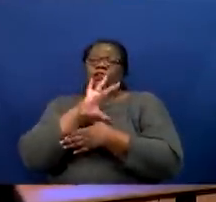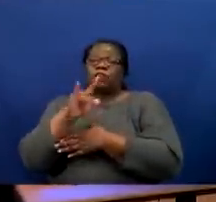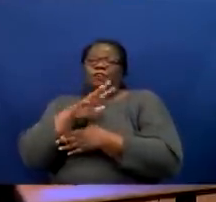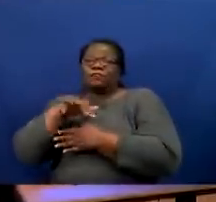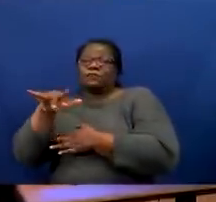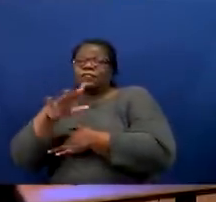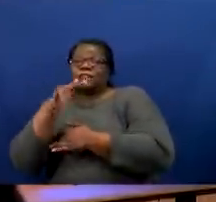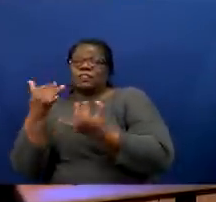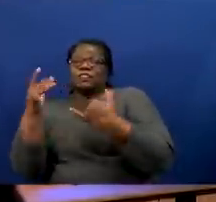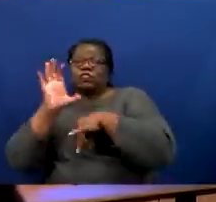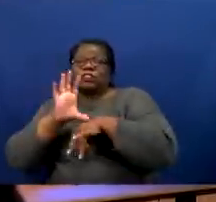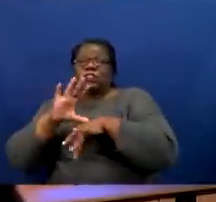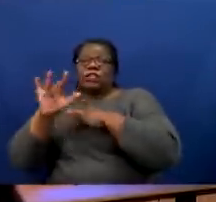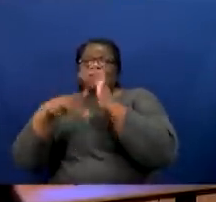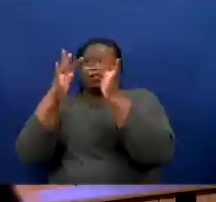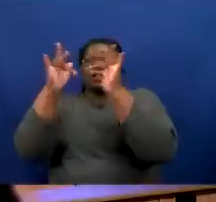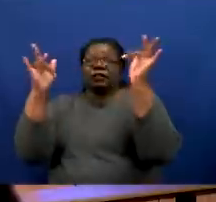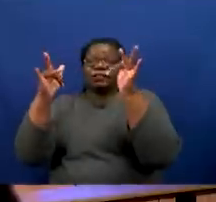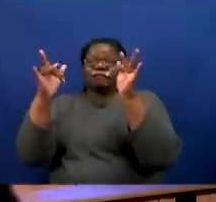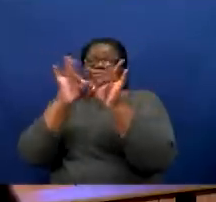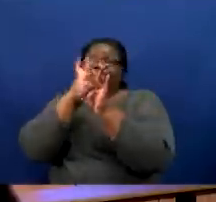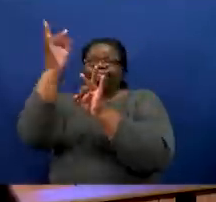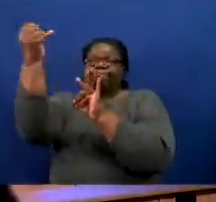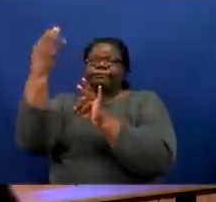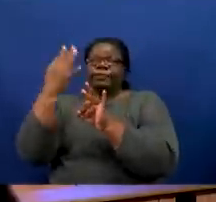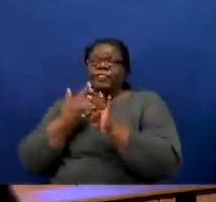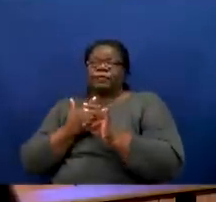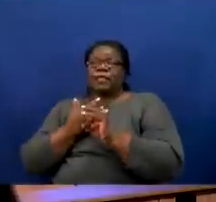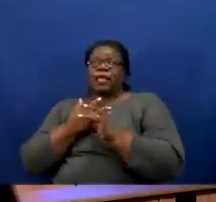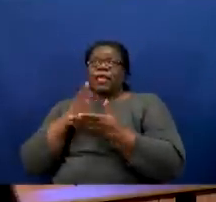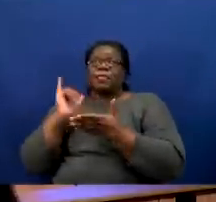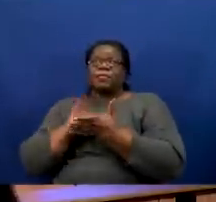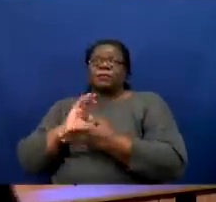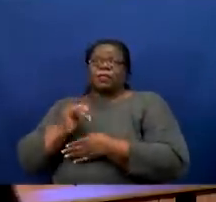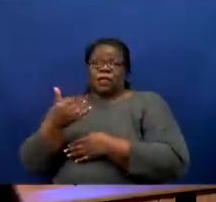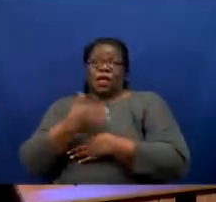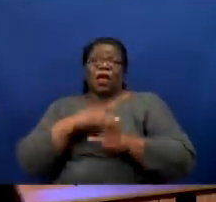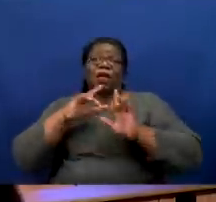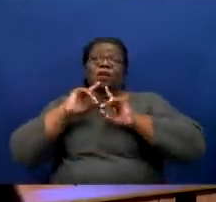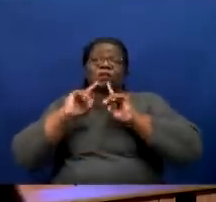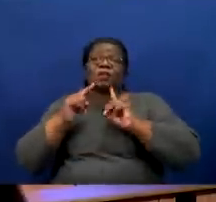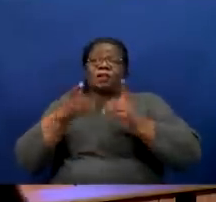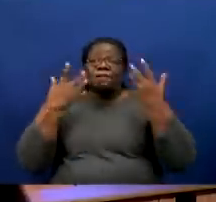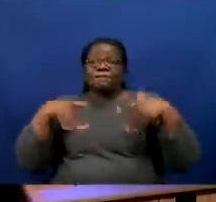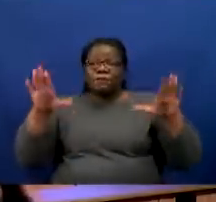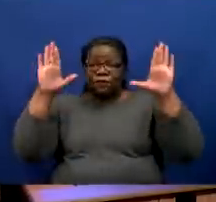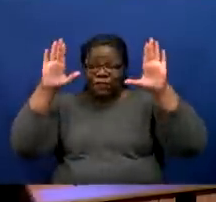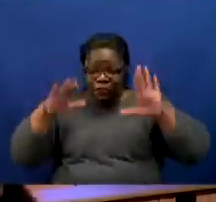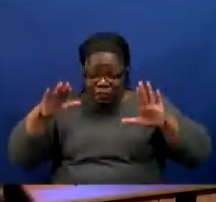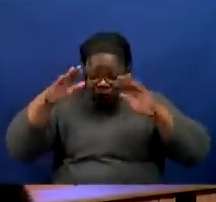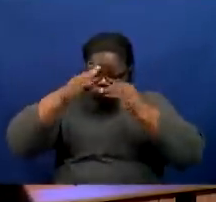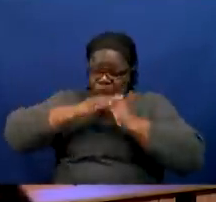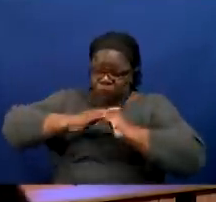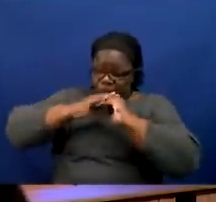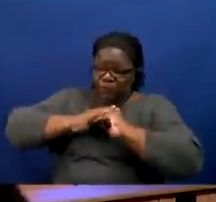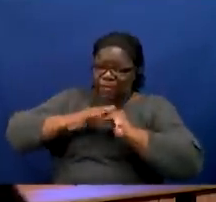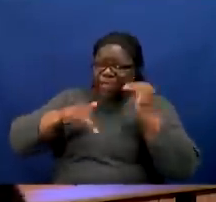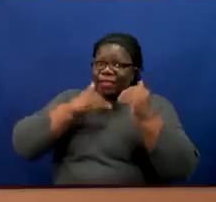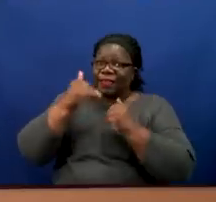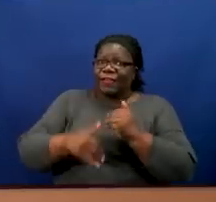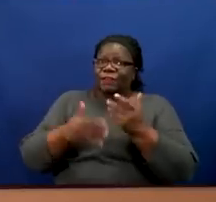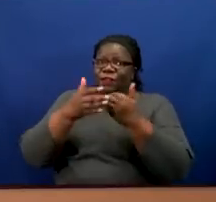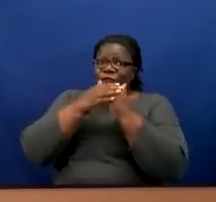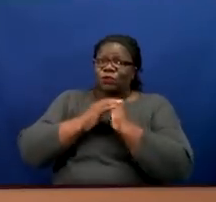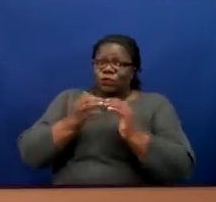the fire of God falls down in this place, that with this ought be our recurring response. Fall down and worship him. And after you've gotten